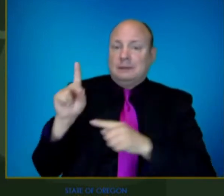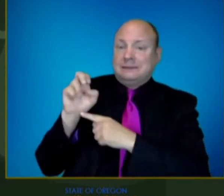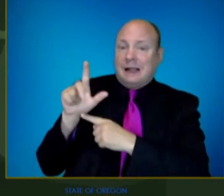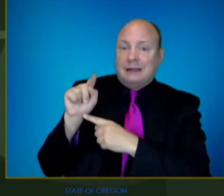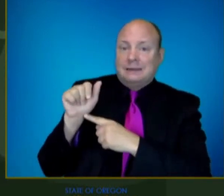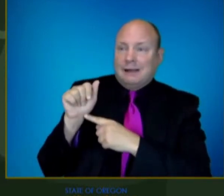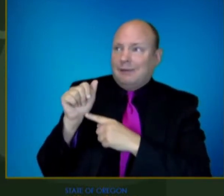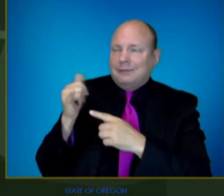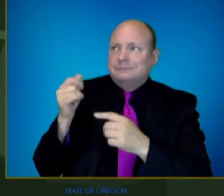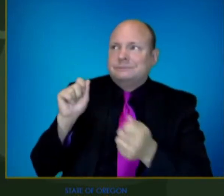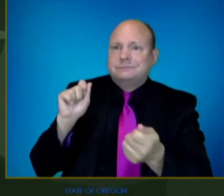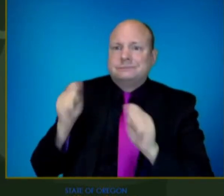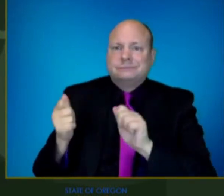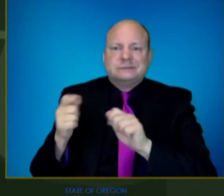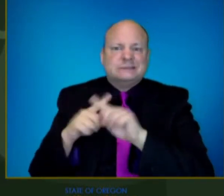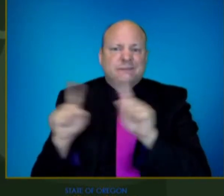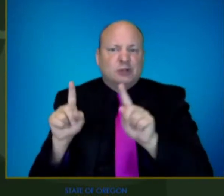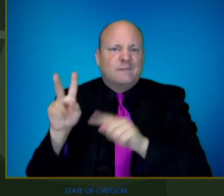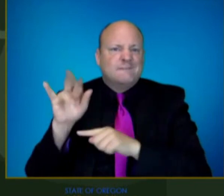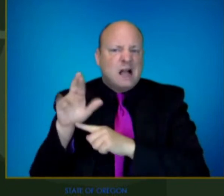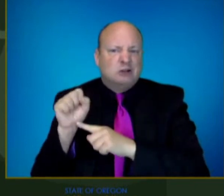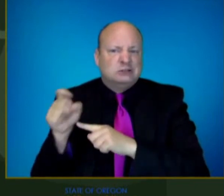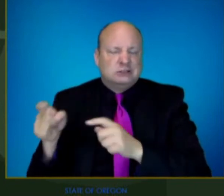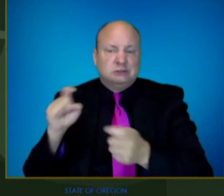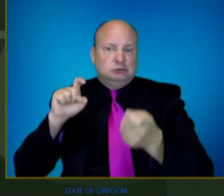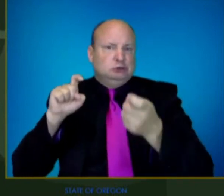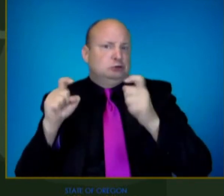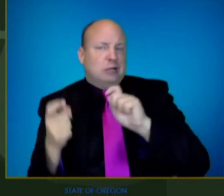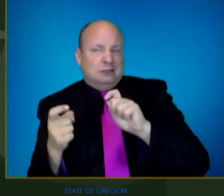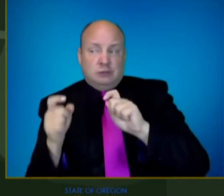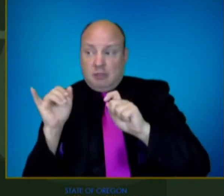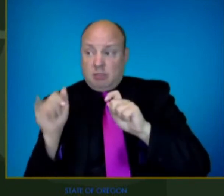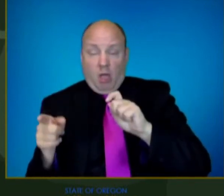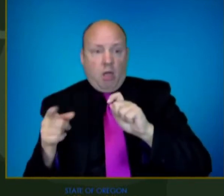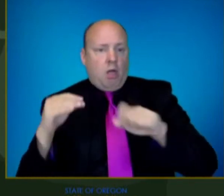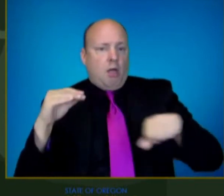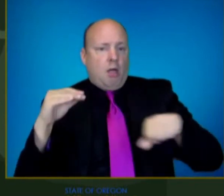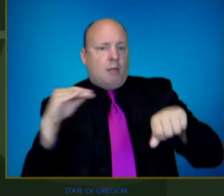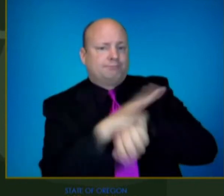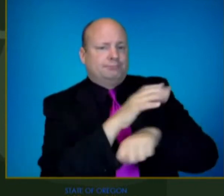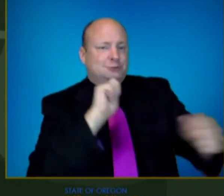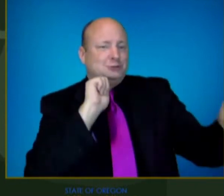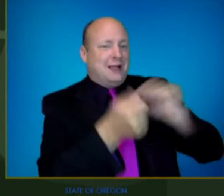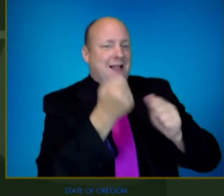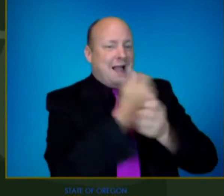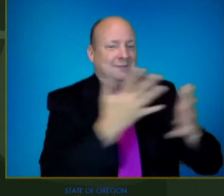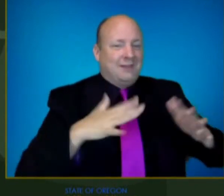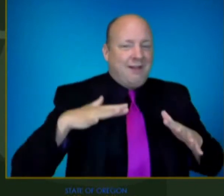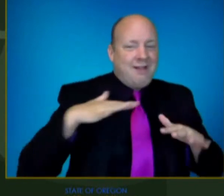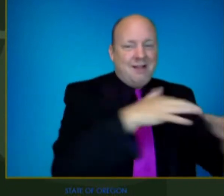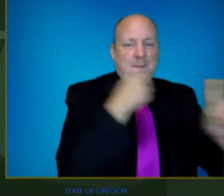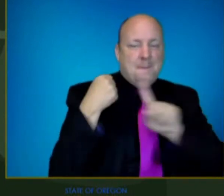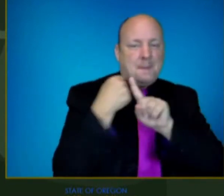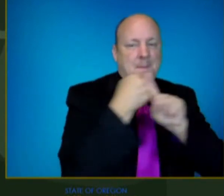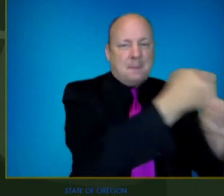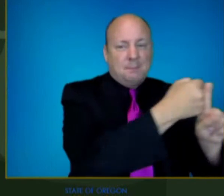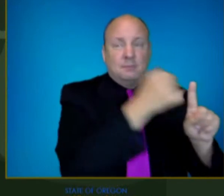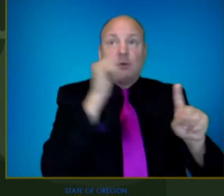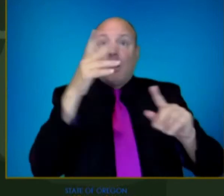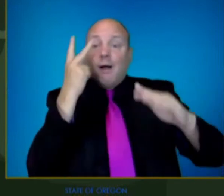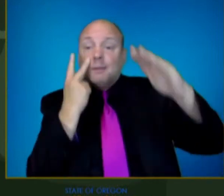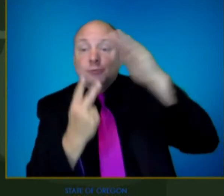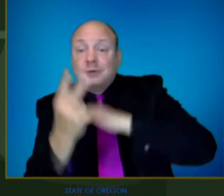has changed everything. Modeling from the Oregon Health Authority and Oregon Health and Science